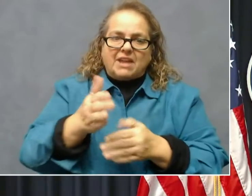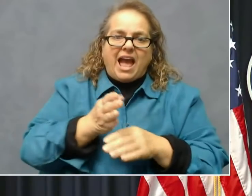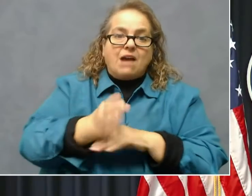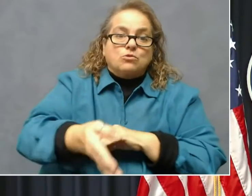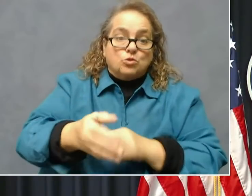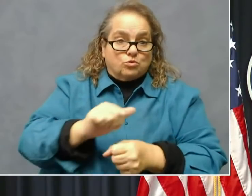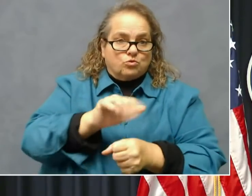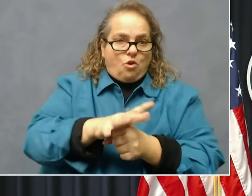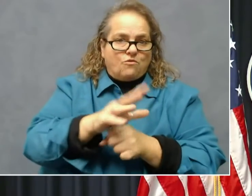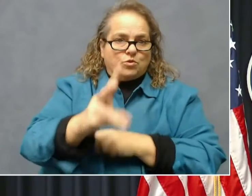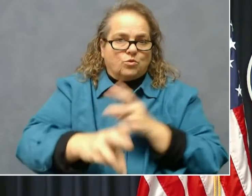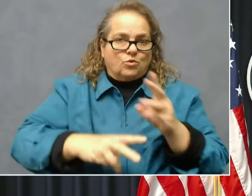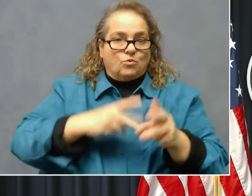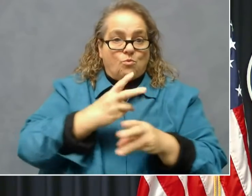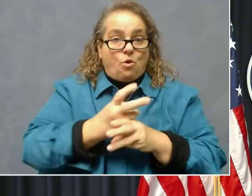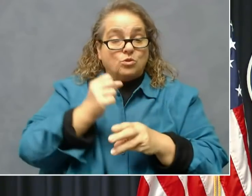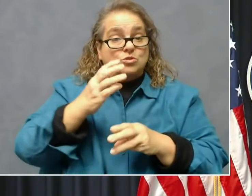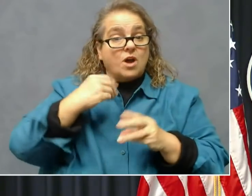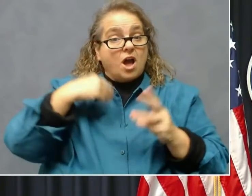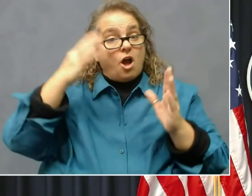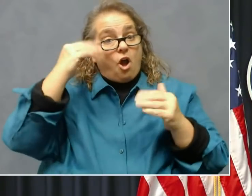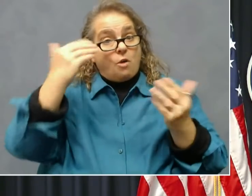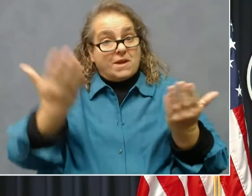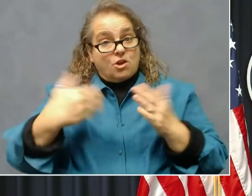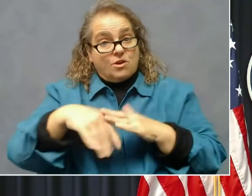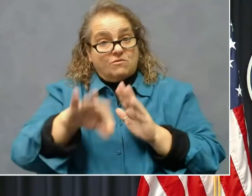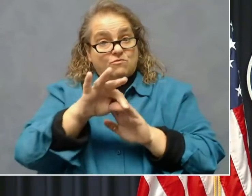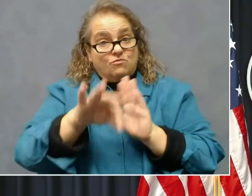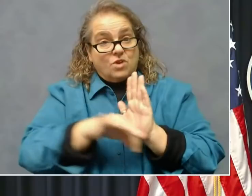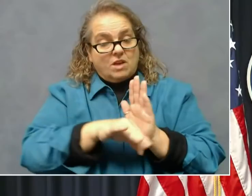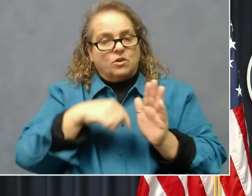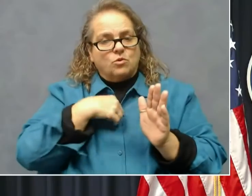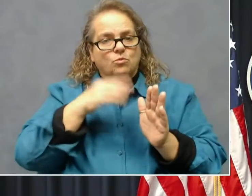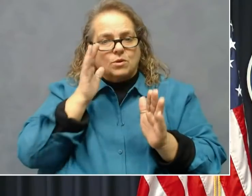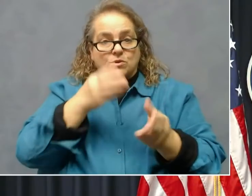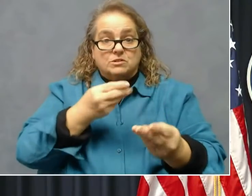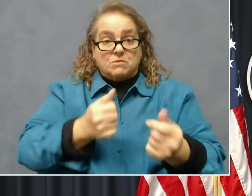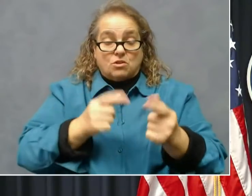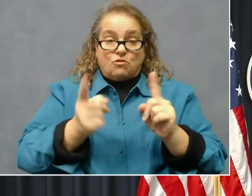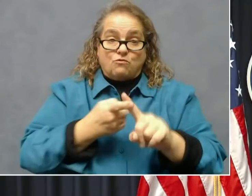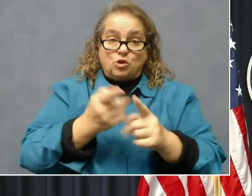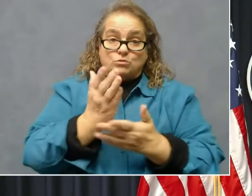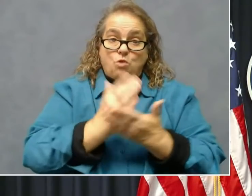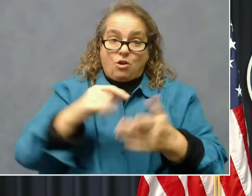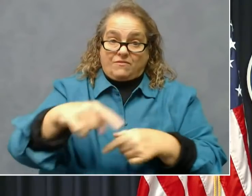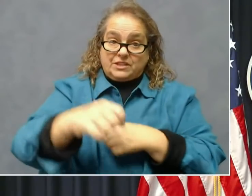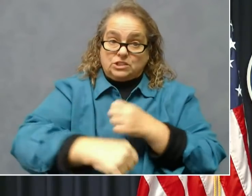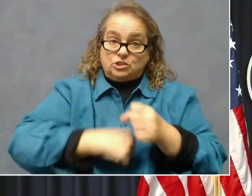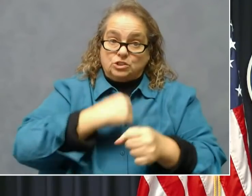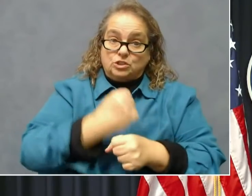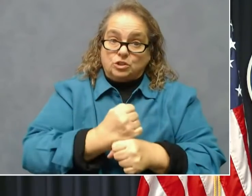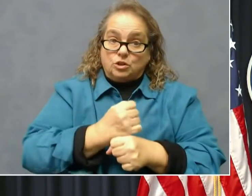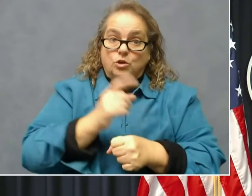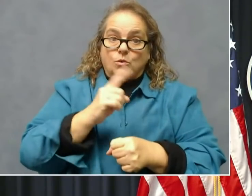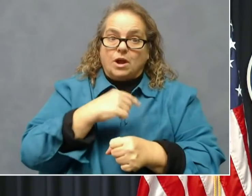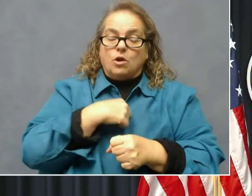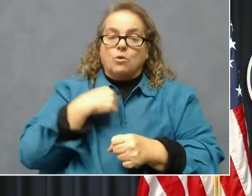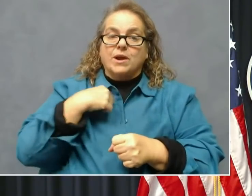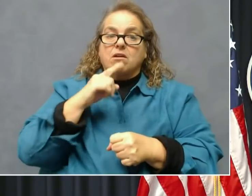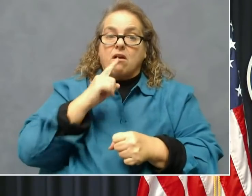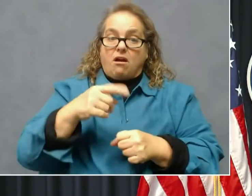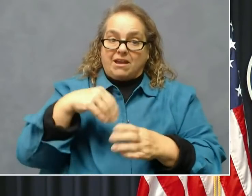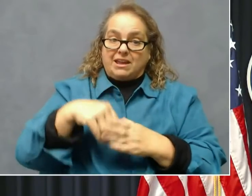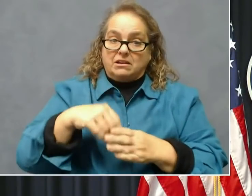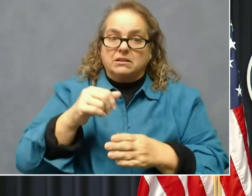here in Frankfurt that we're going to spend the first part of this year where we're in a session, but also on the administrative side, making sure